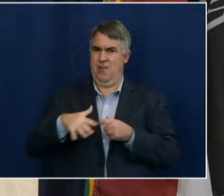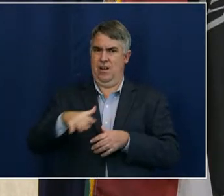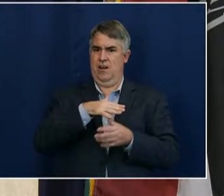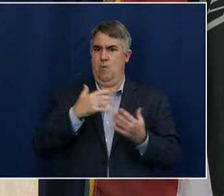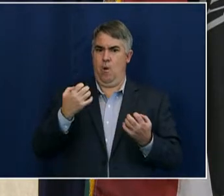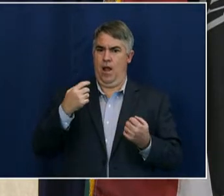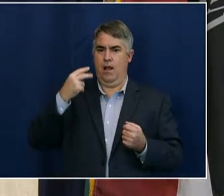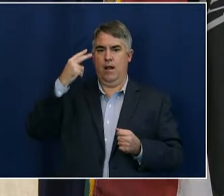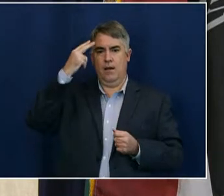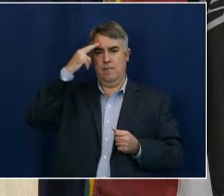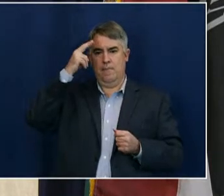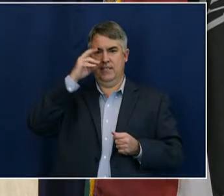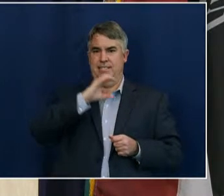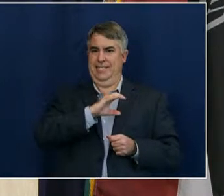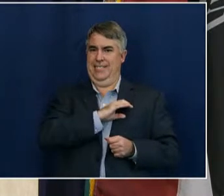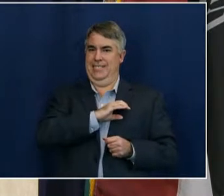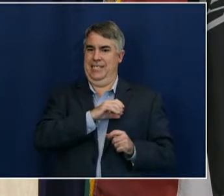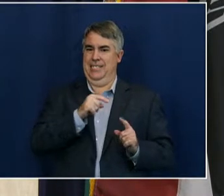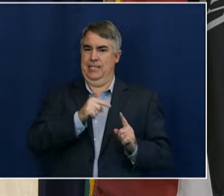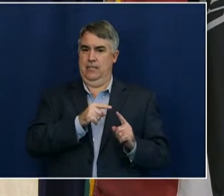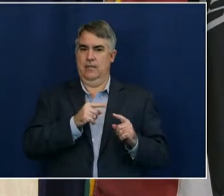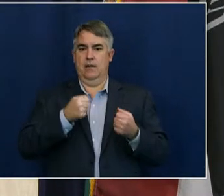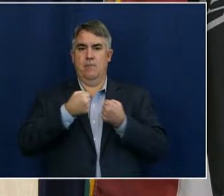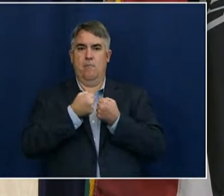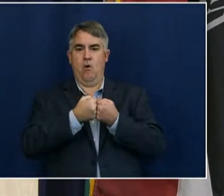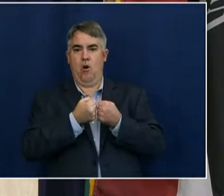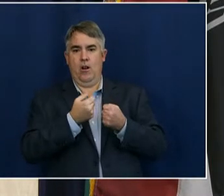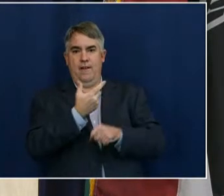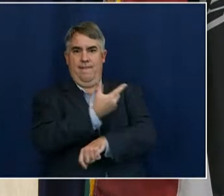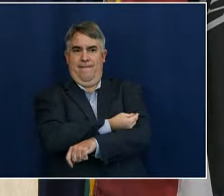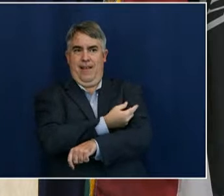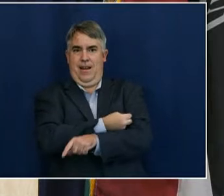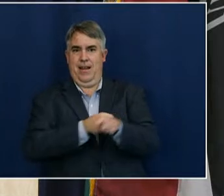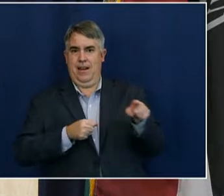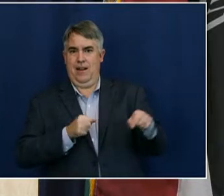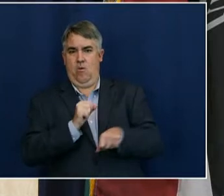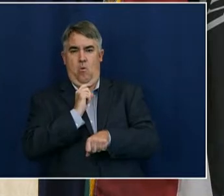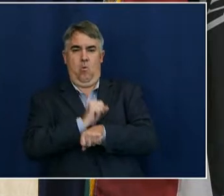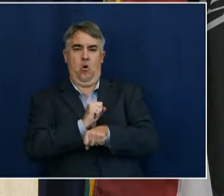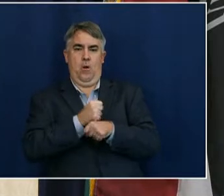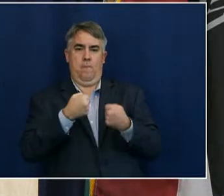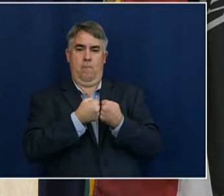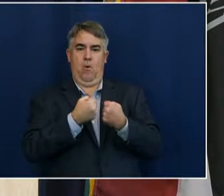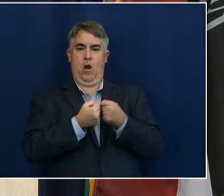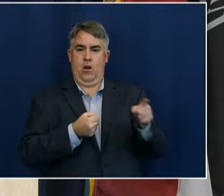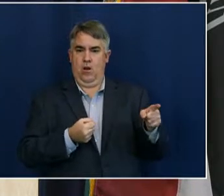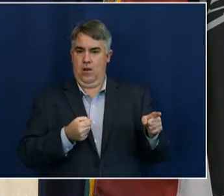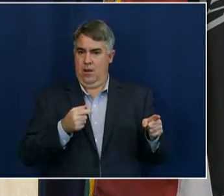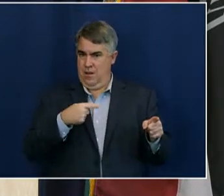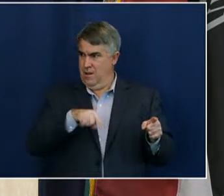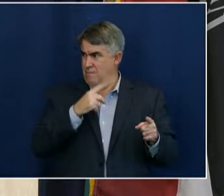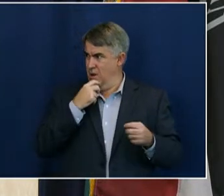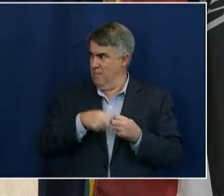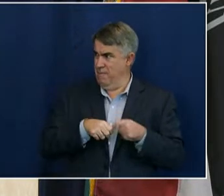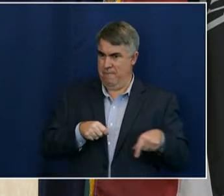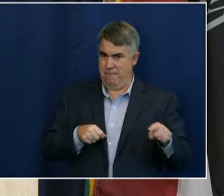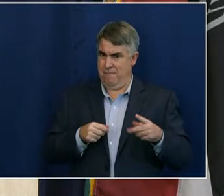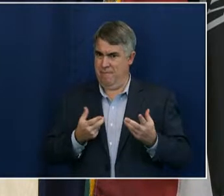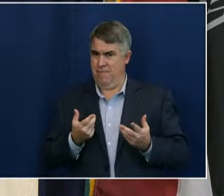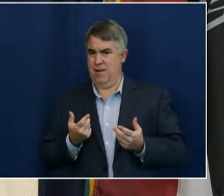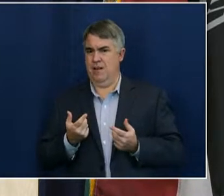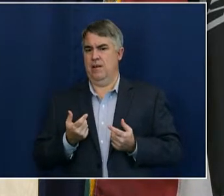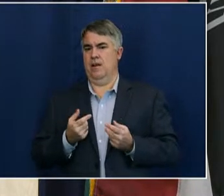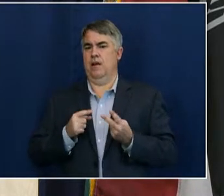crossing the border for COVID vaccines? Has this been a problem for the county? And what about Americans that live in Mexico coming across